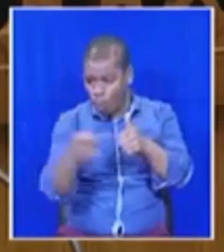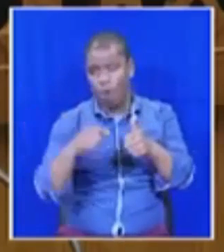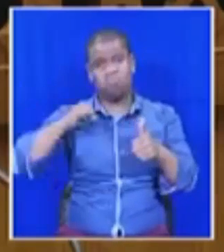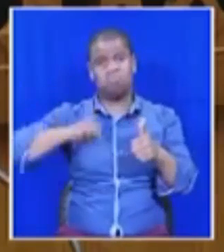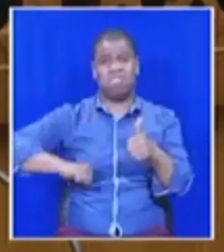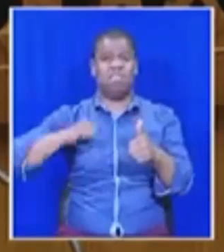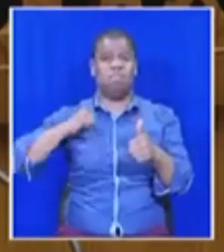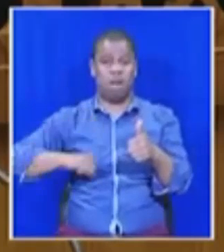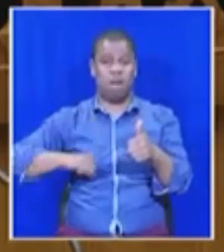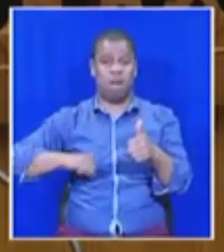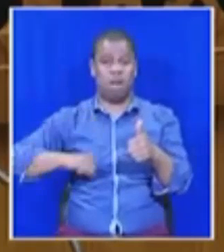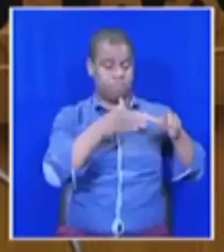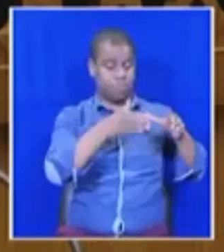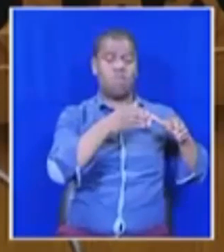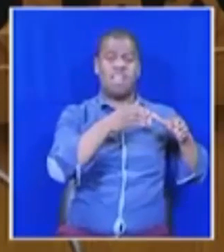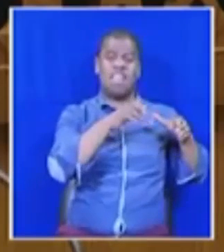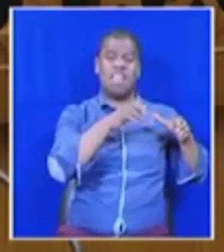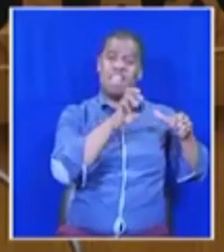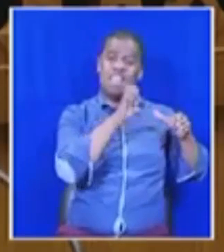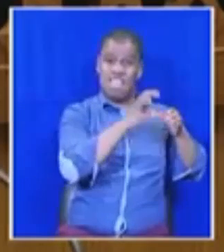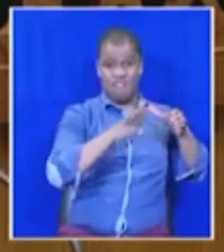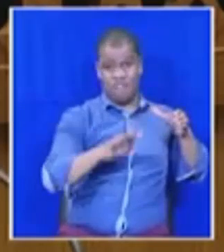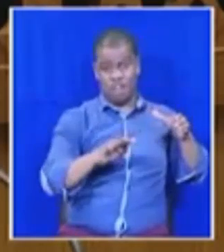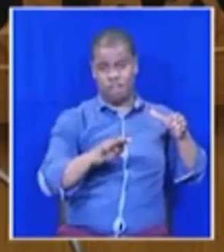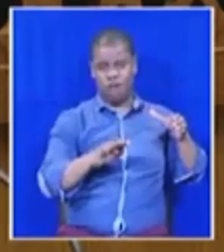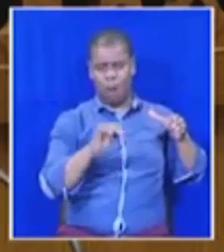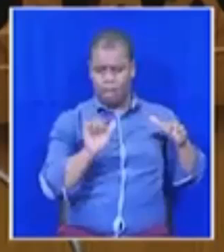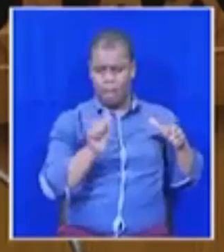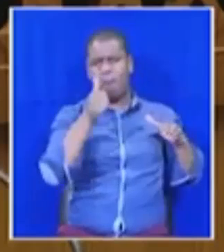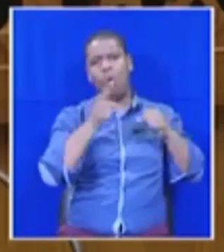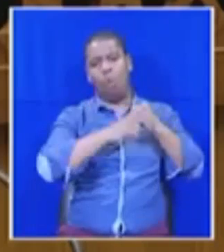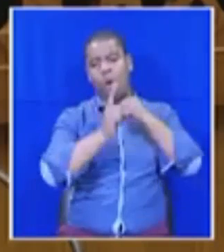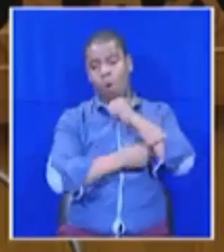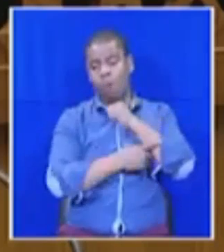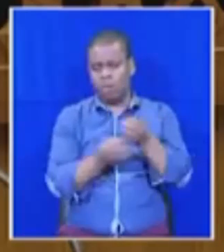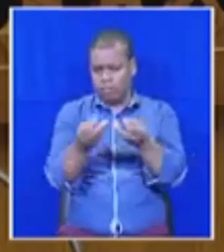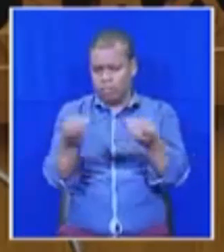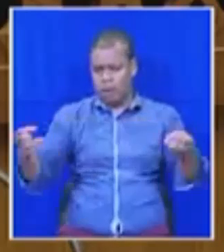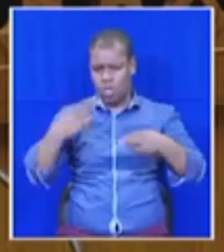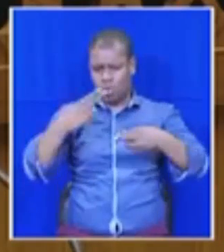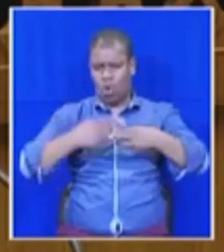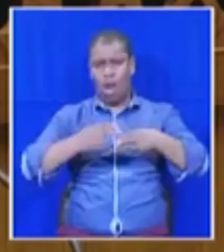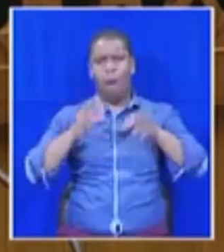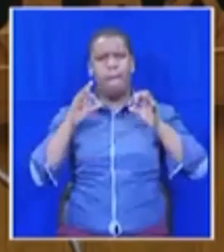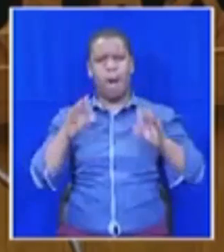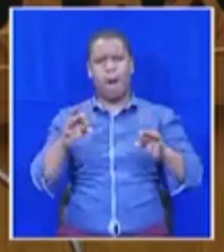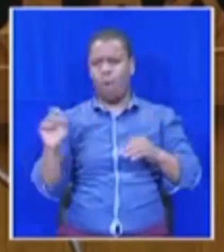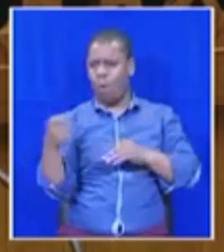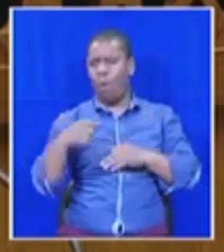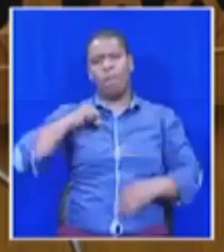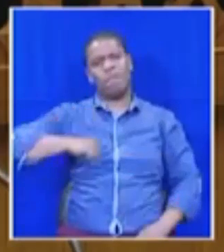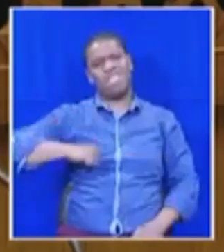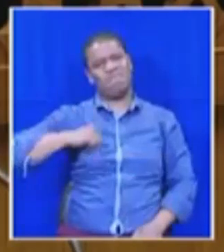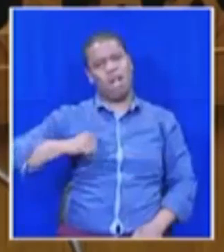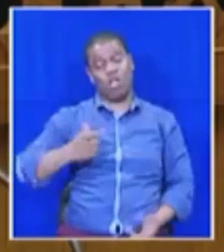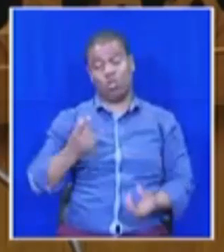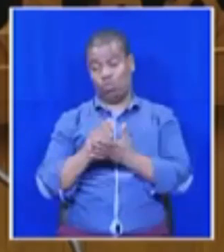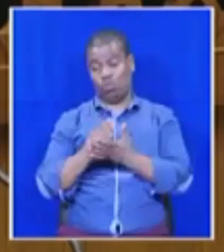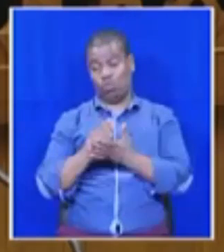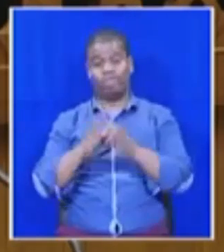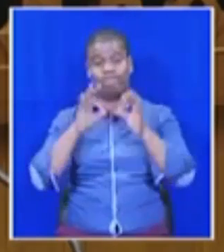municipalities. EFF is the last hope for proper sanitation in all municipalities to ensure